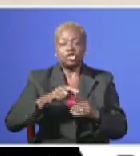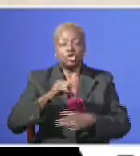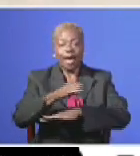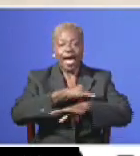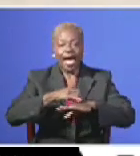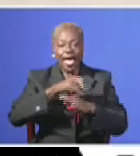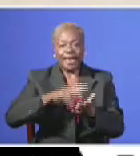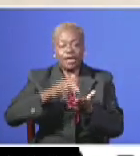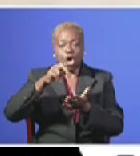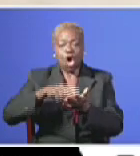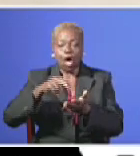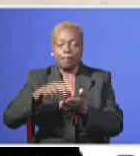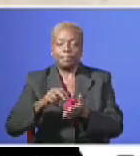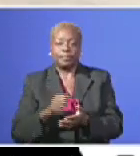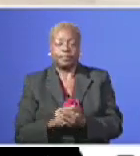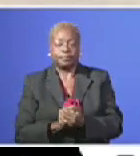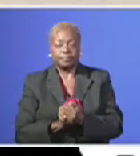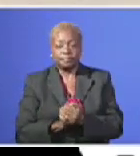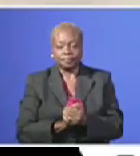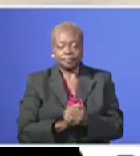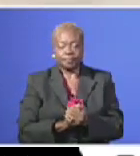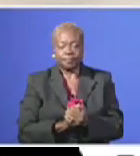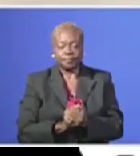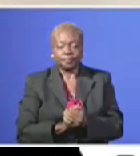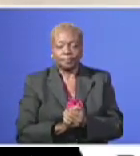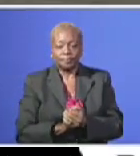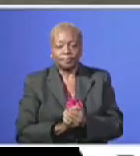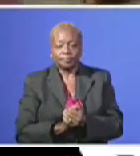Cleopatra Murphy was at General Aviation earlier today.